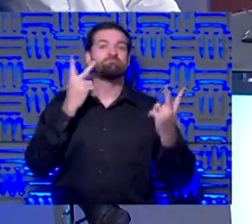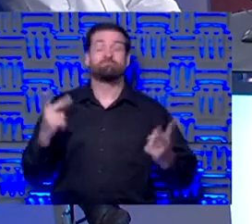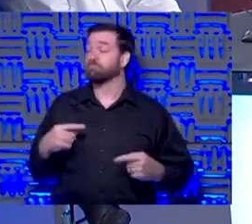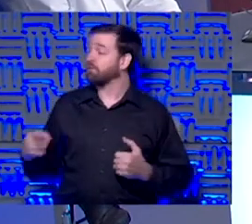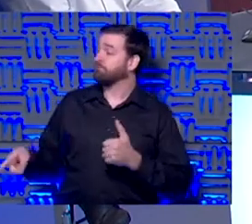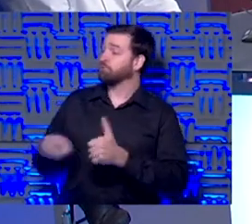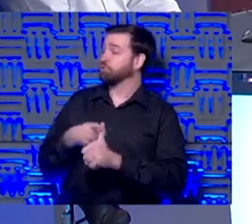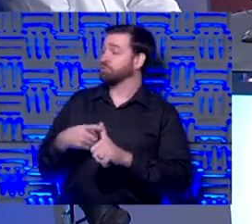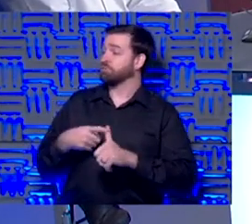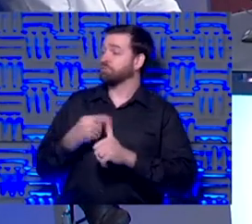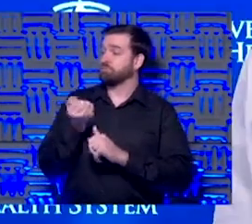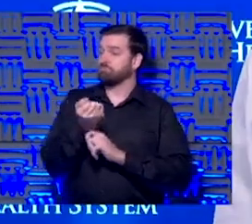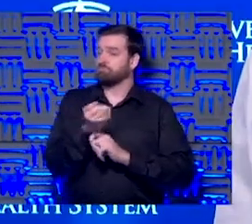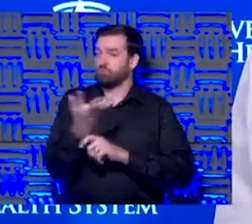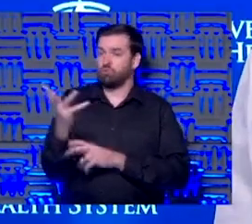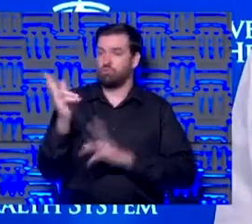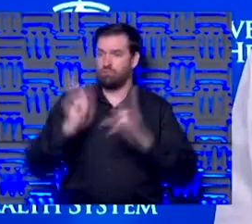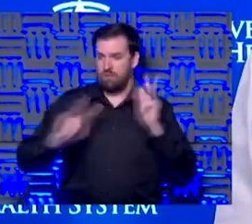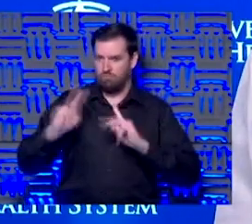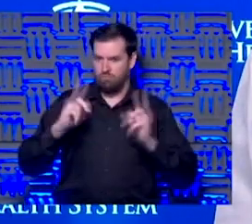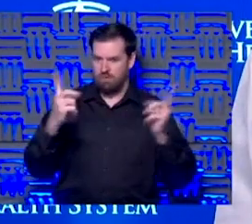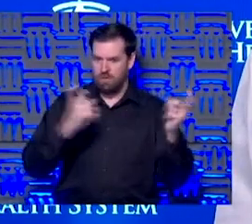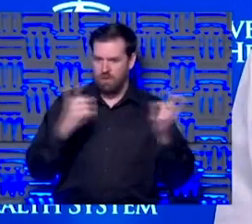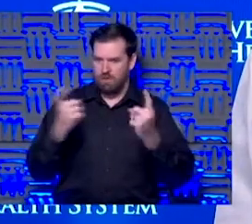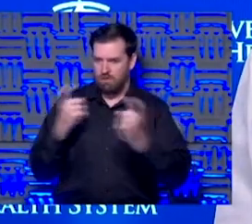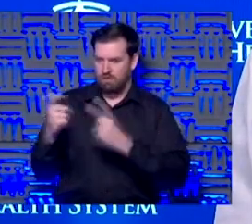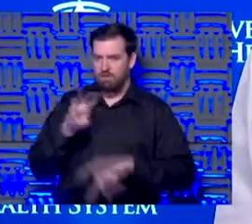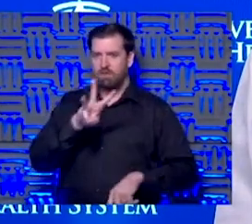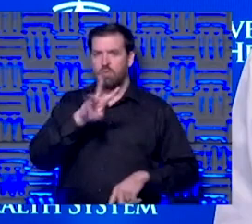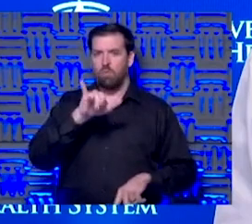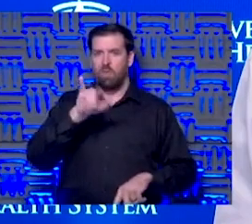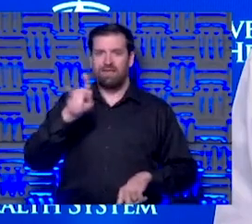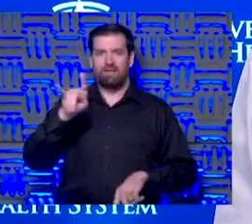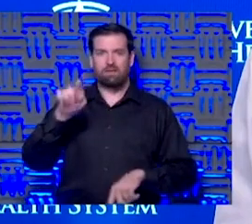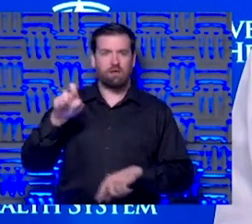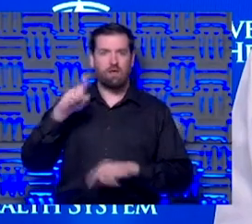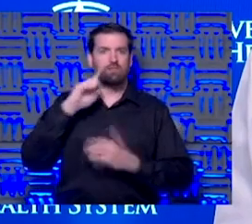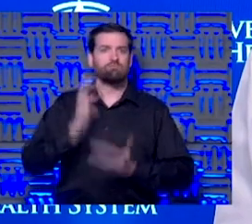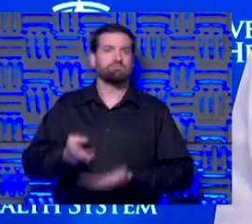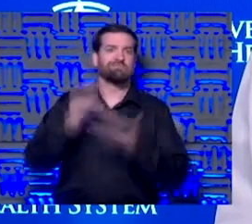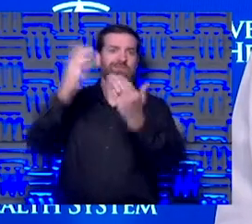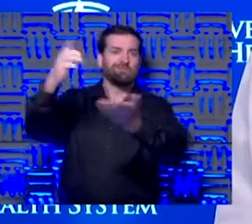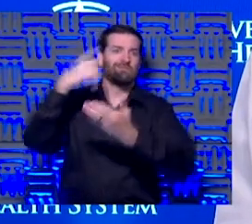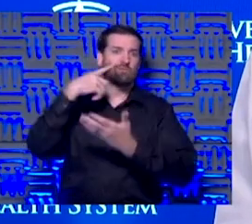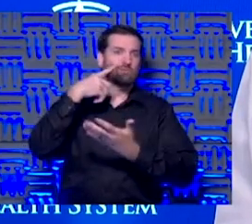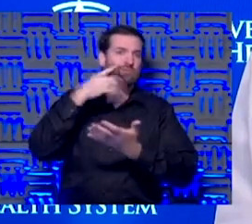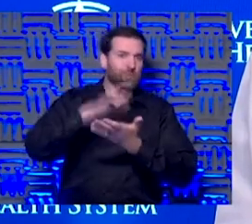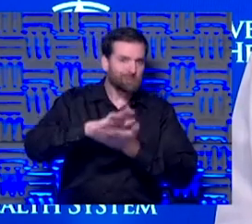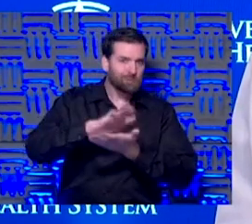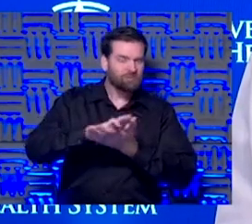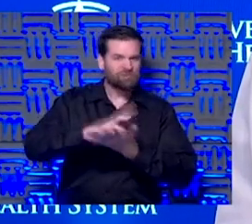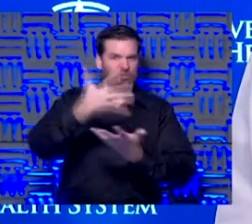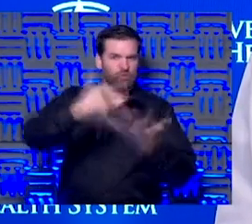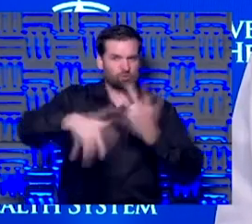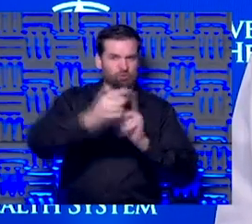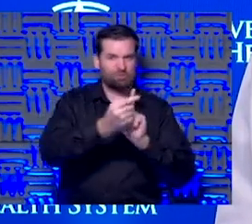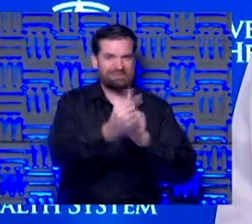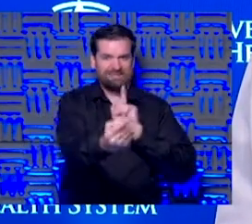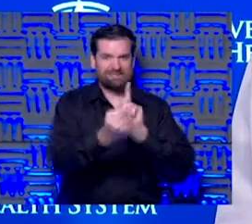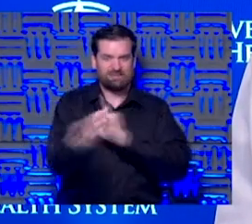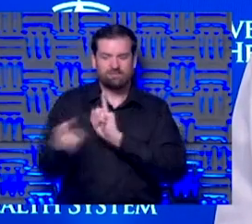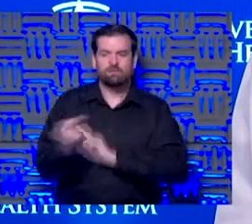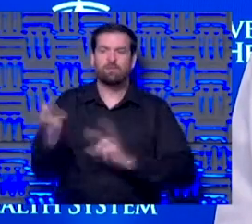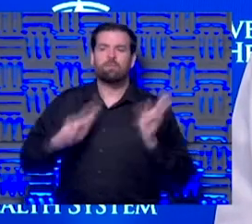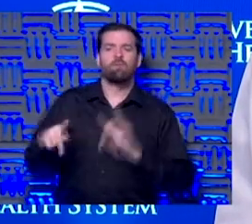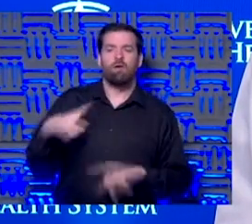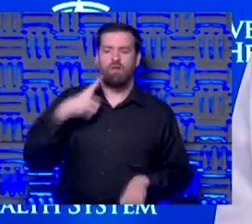First question, multiple people are asking, what is Wyandotte County recommending in schools about social distancing? People are